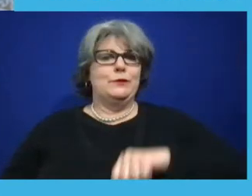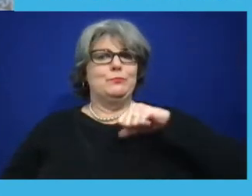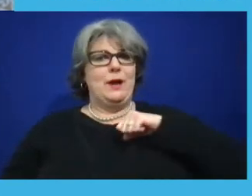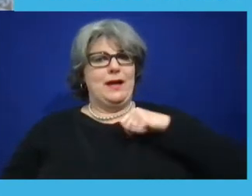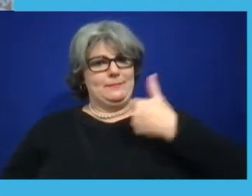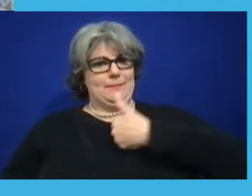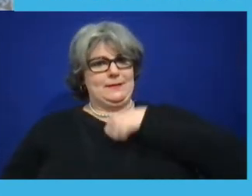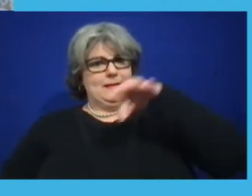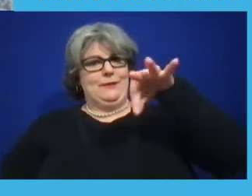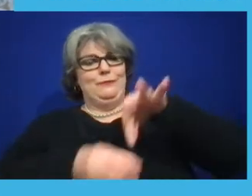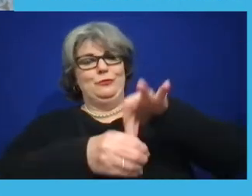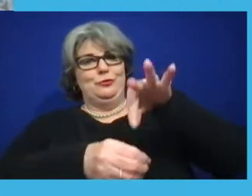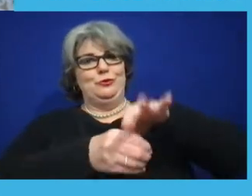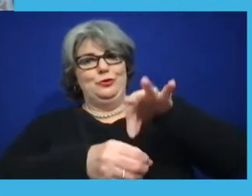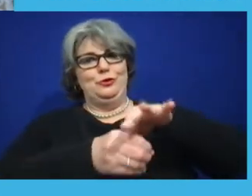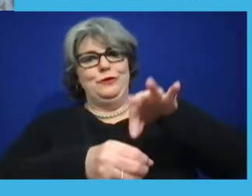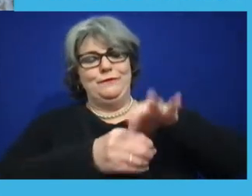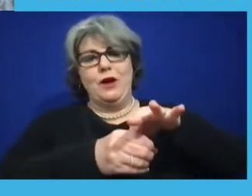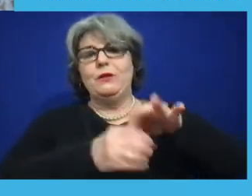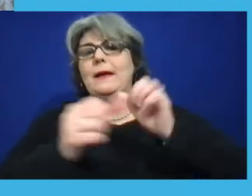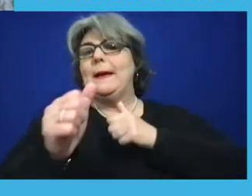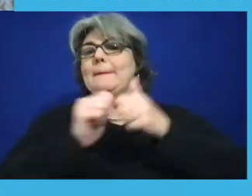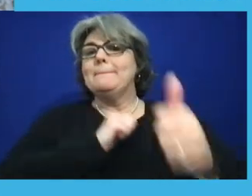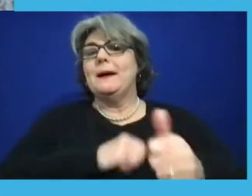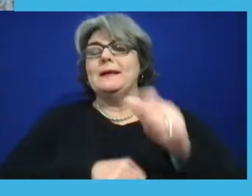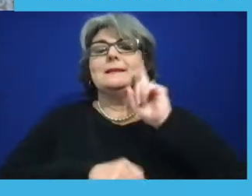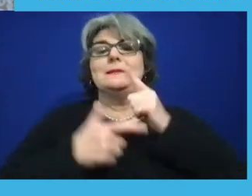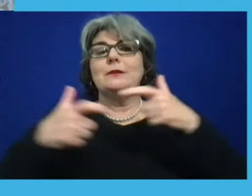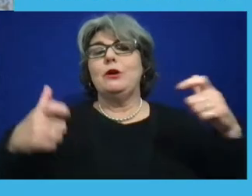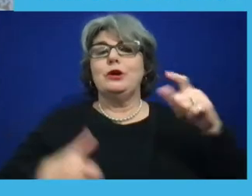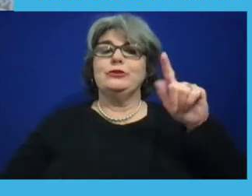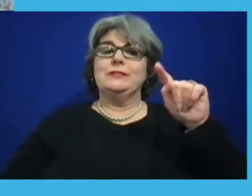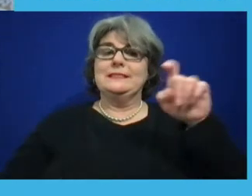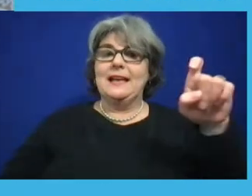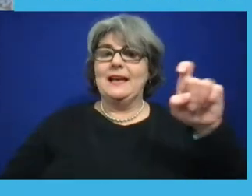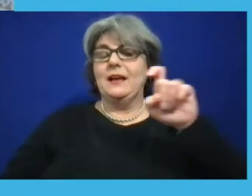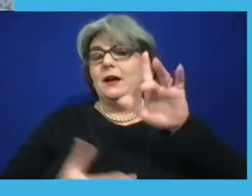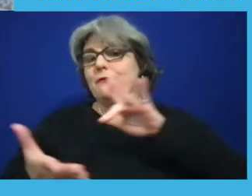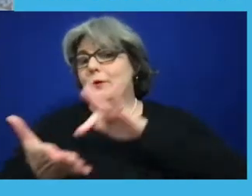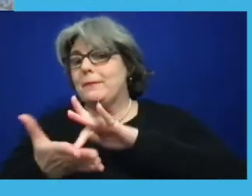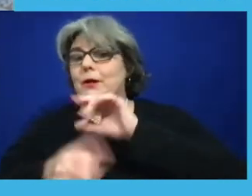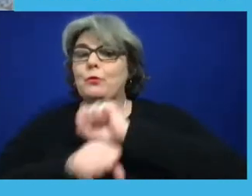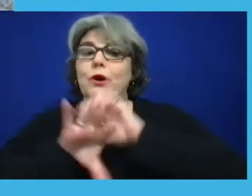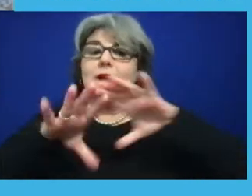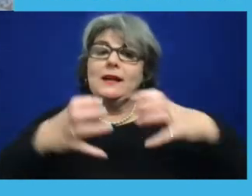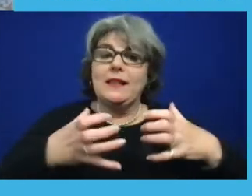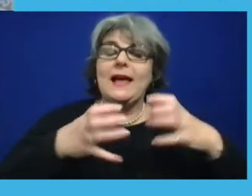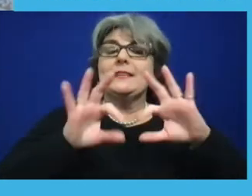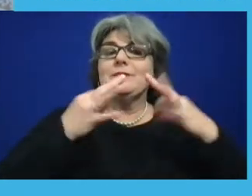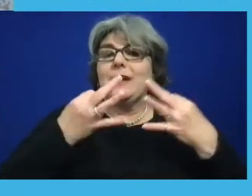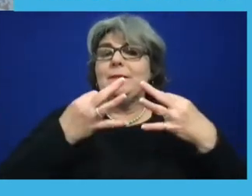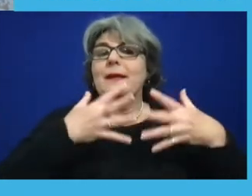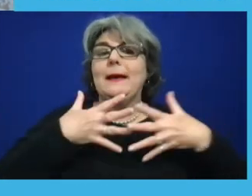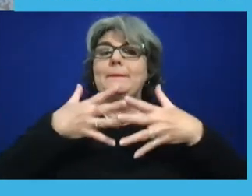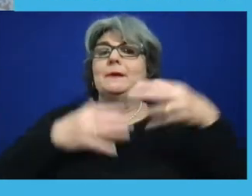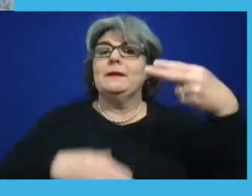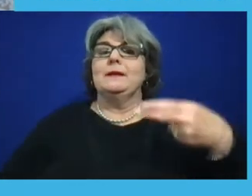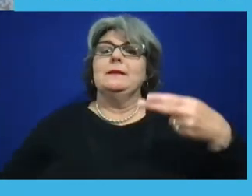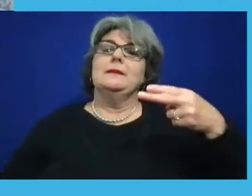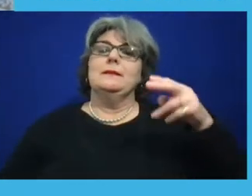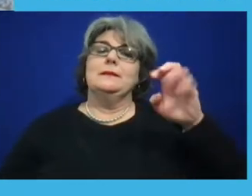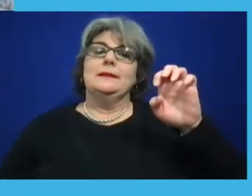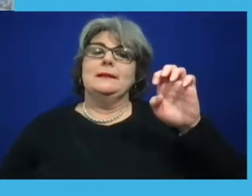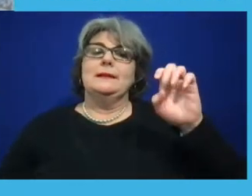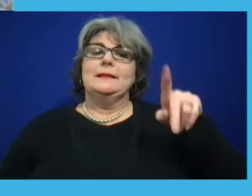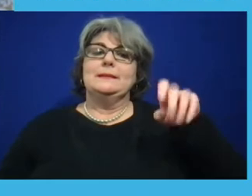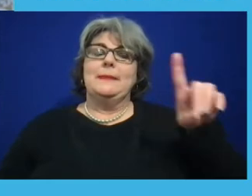Because I haven't forgotten, I was proud to cast my vote and pass the single largest tax cut for middle and